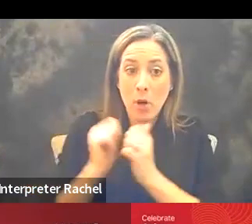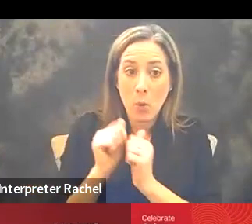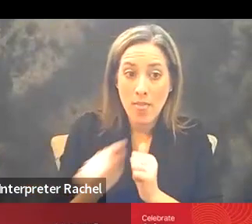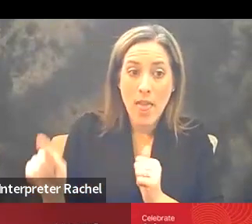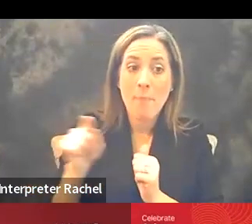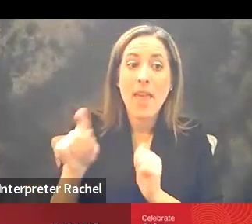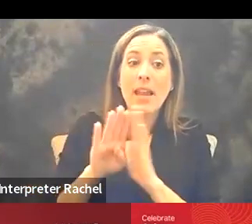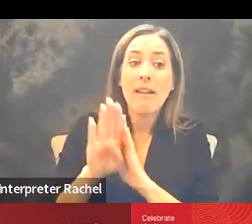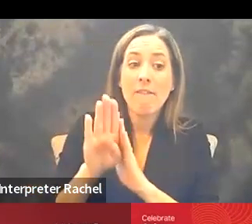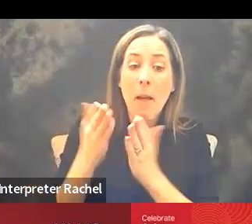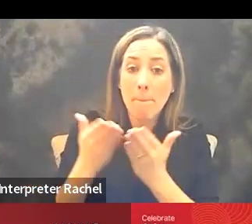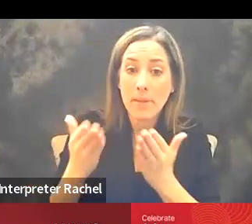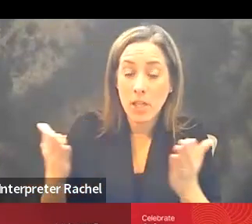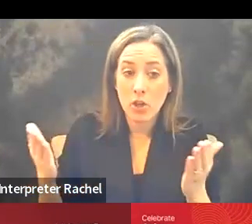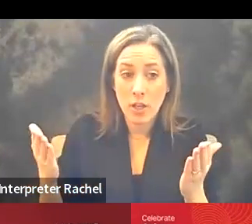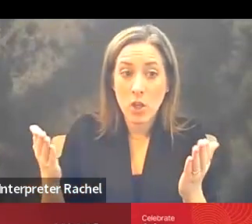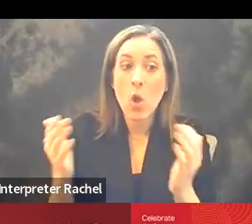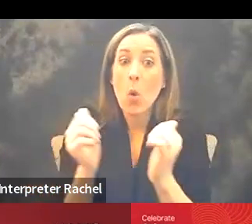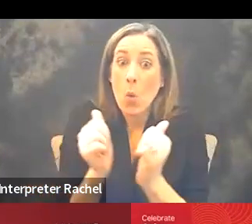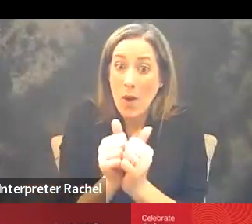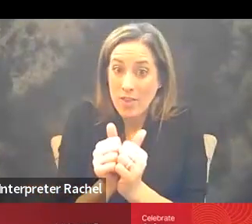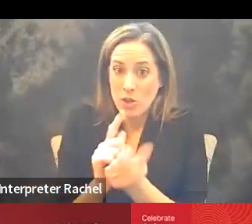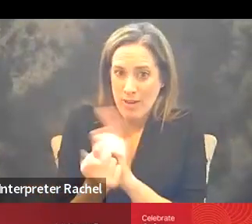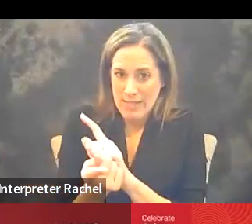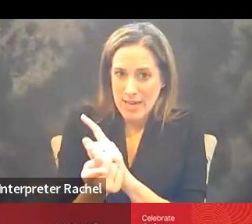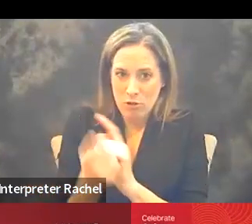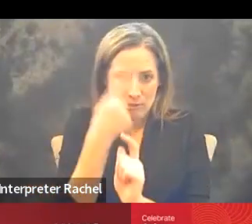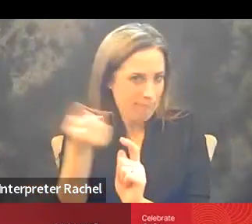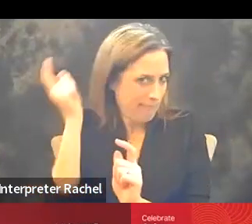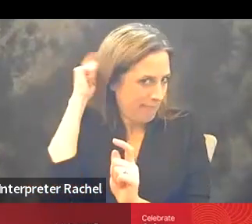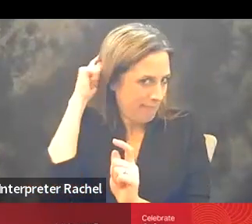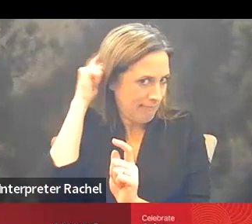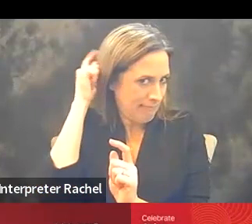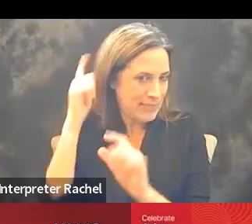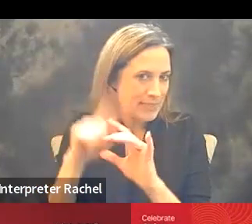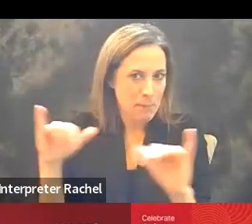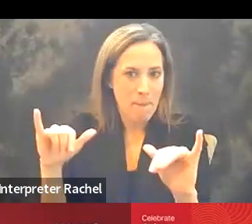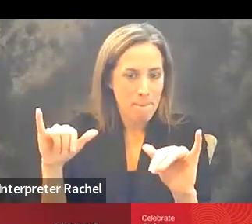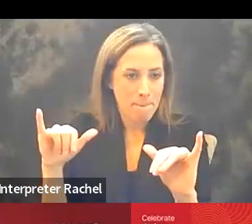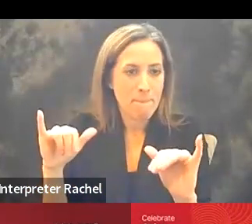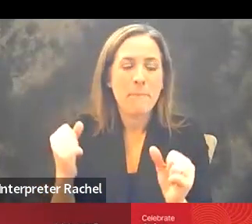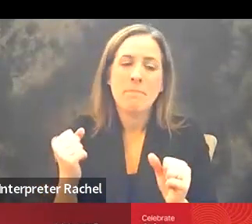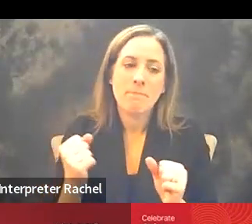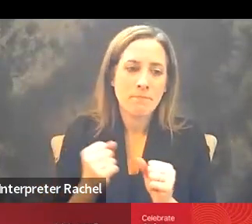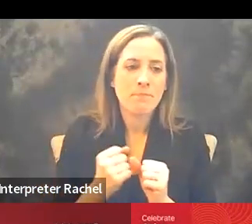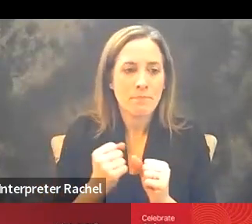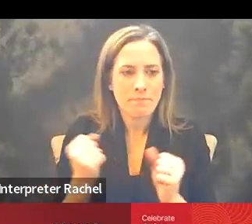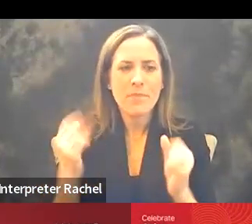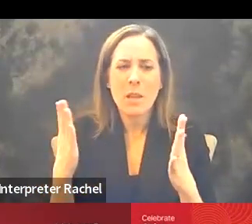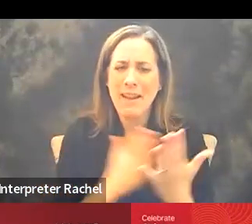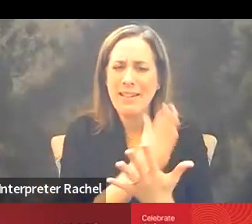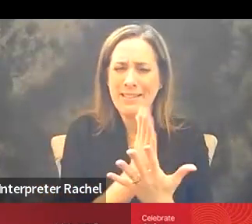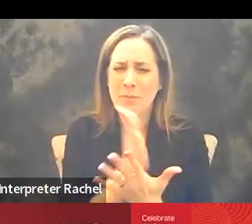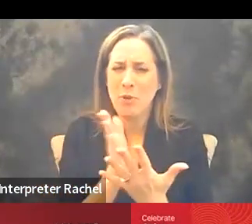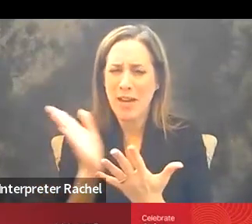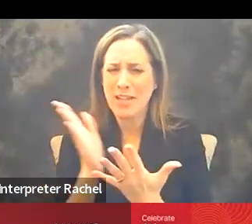they develop materials with translation in mind. There's, you know, many branches to this, so I'm gonna leave it at that, so